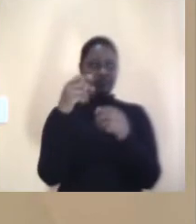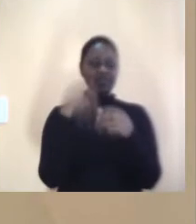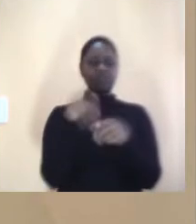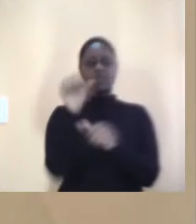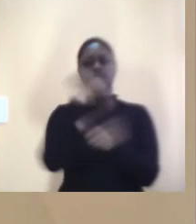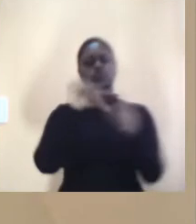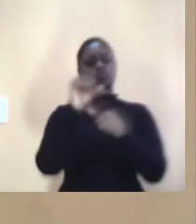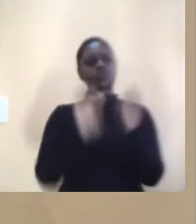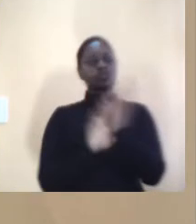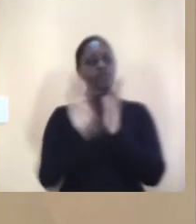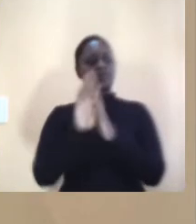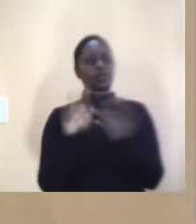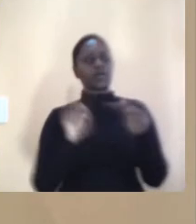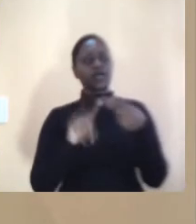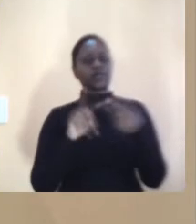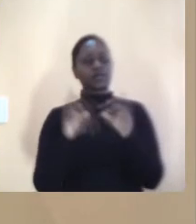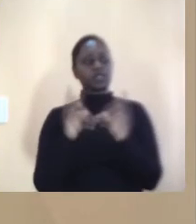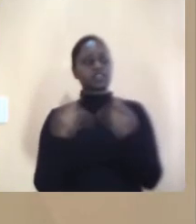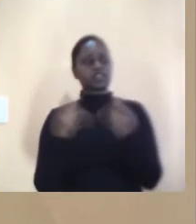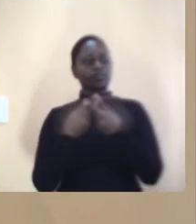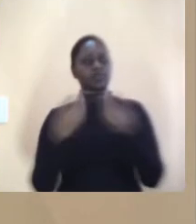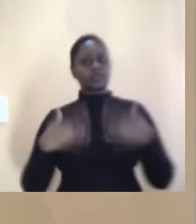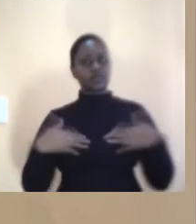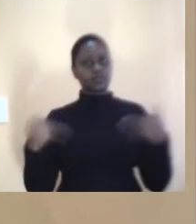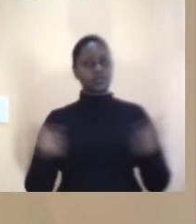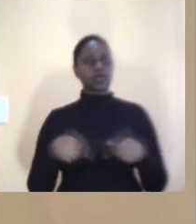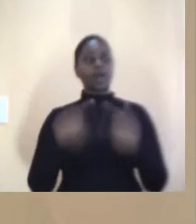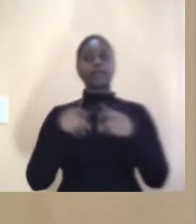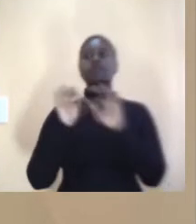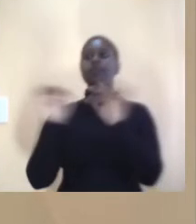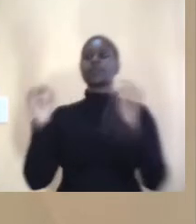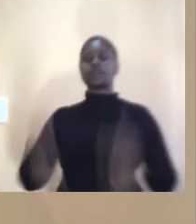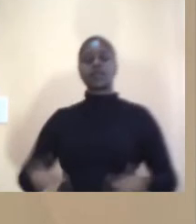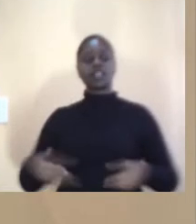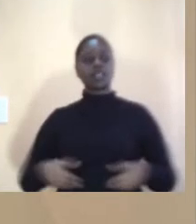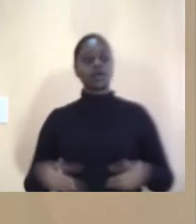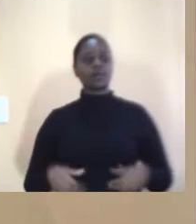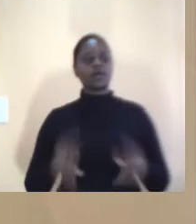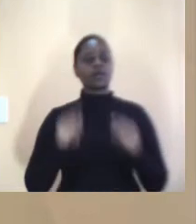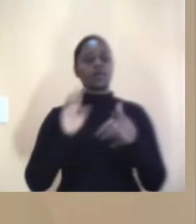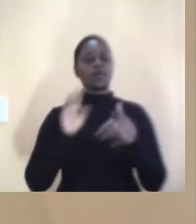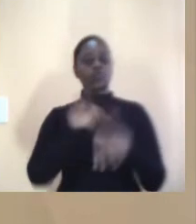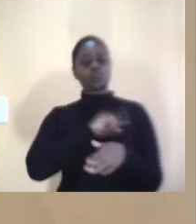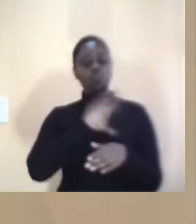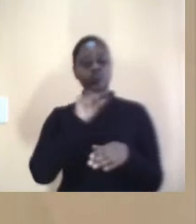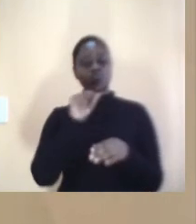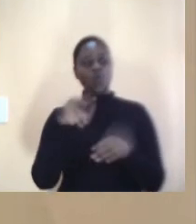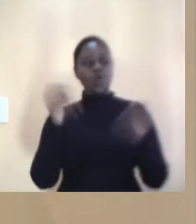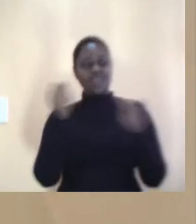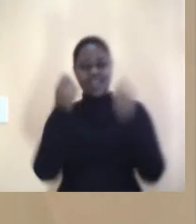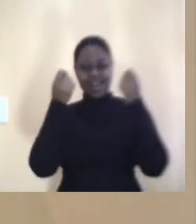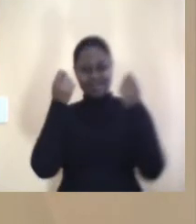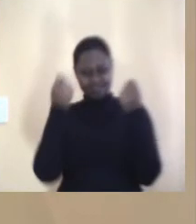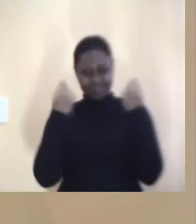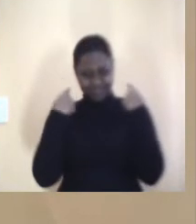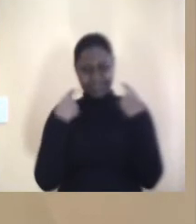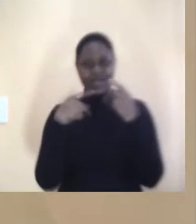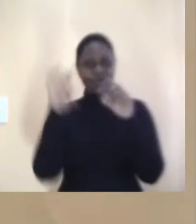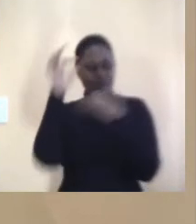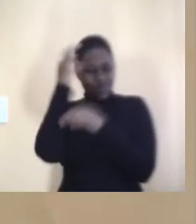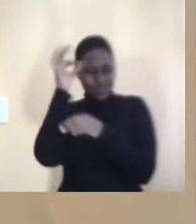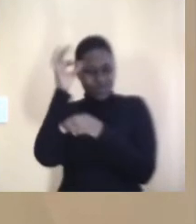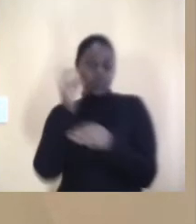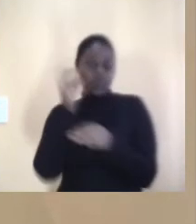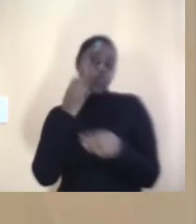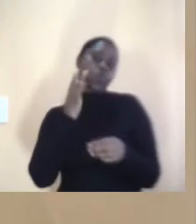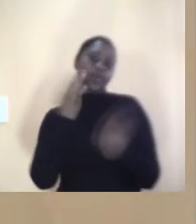social development no health oyosiza uma abantu belambile thina sicha. Akasi-understand isikhungo esiwuhulumeni ukuthi uma